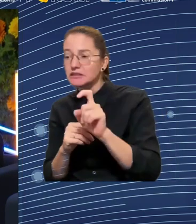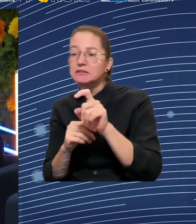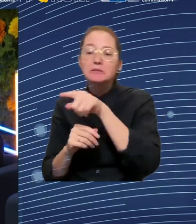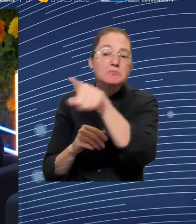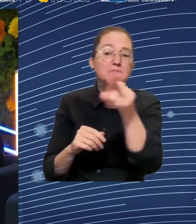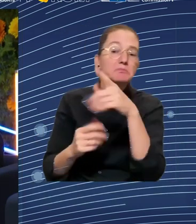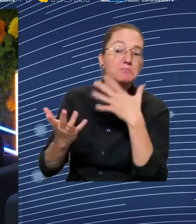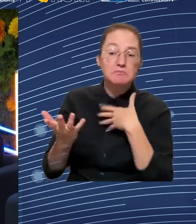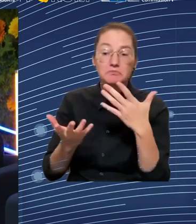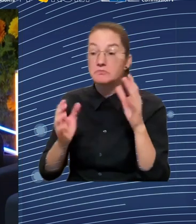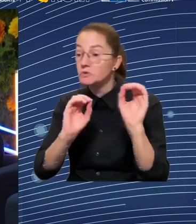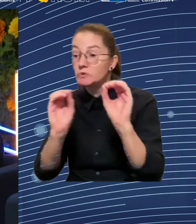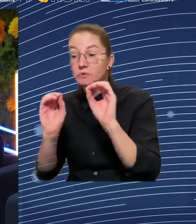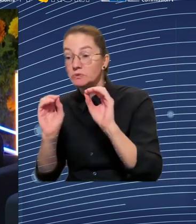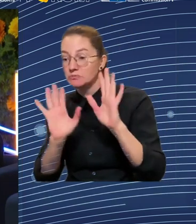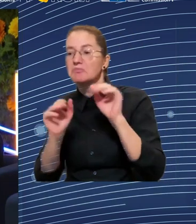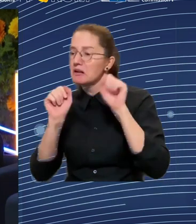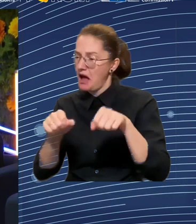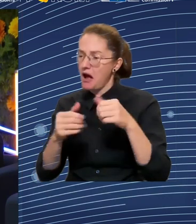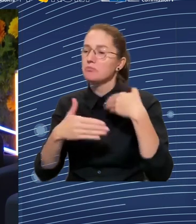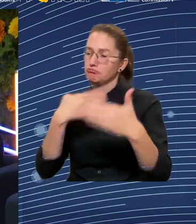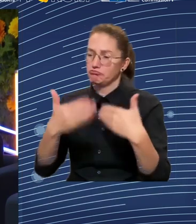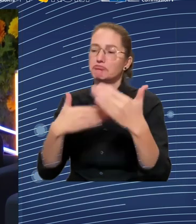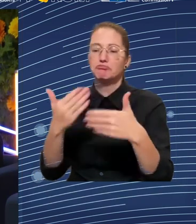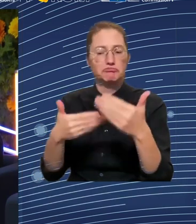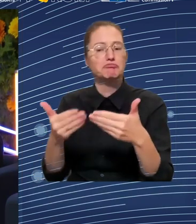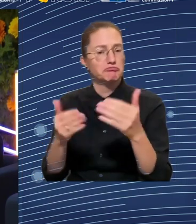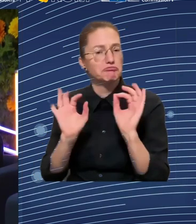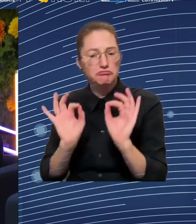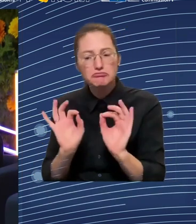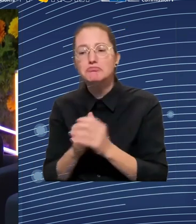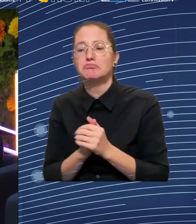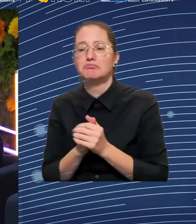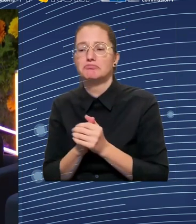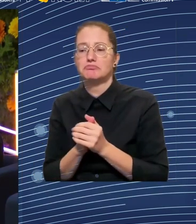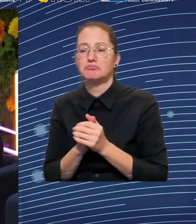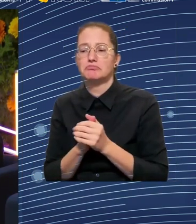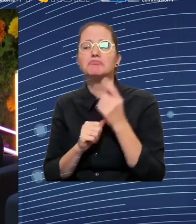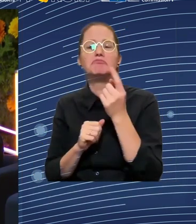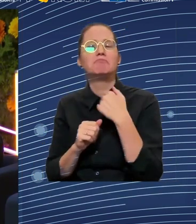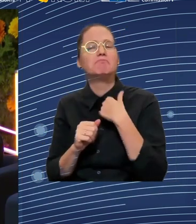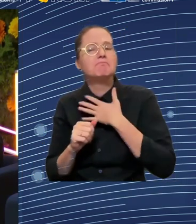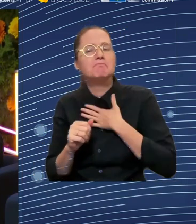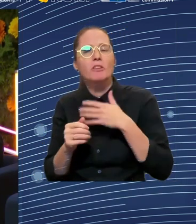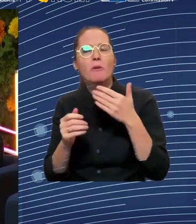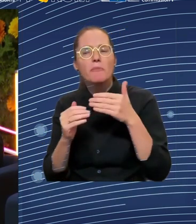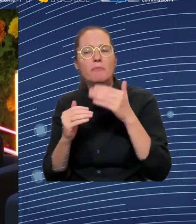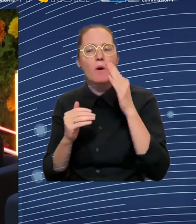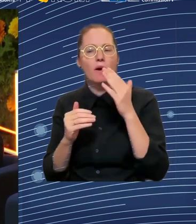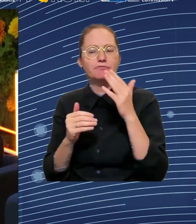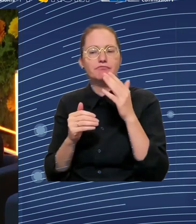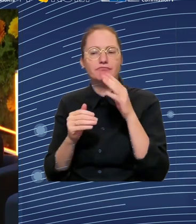remarks that have already been made and turn to you, Barbara. If we look at the work of